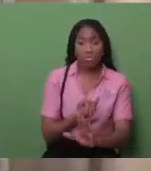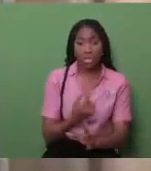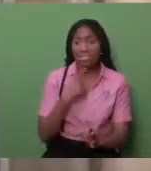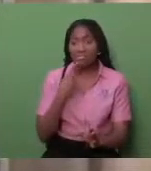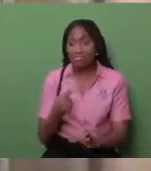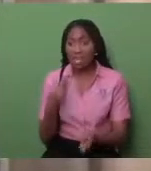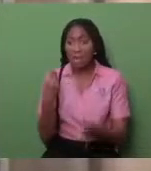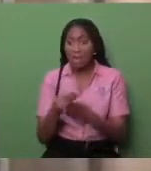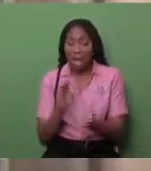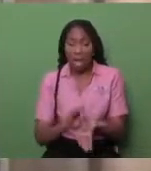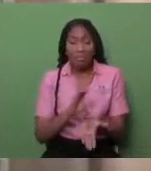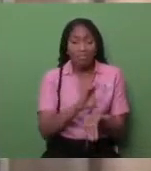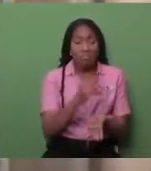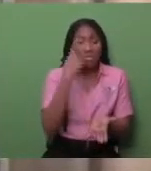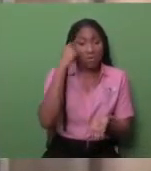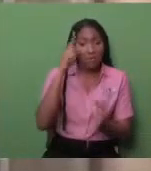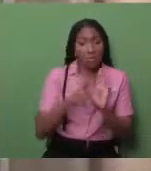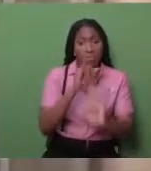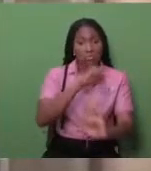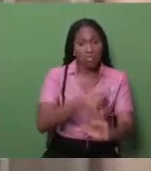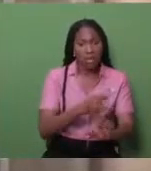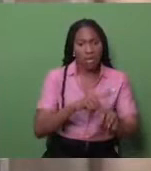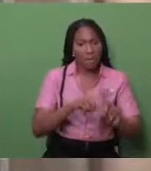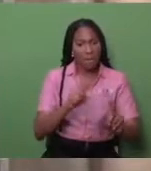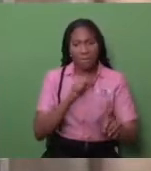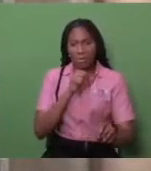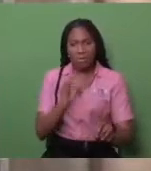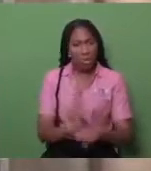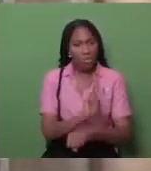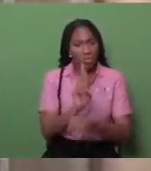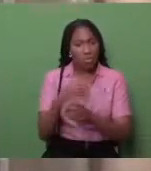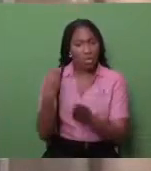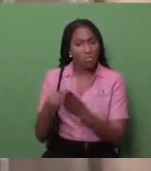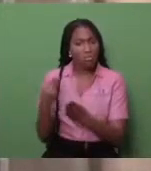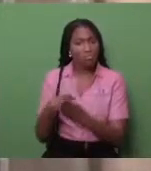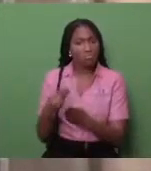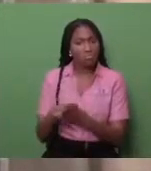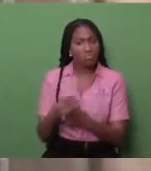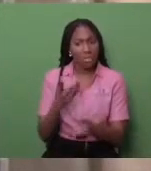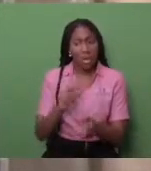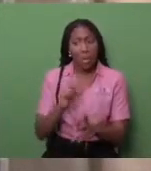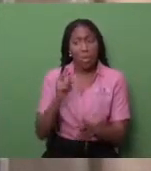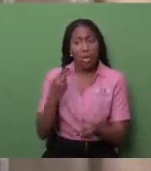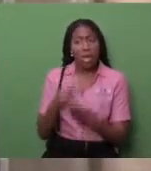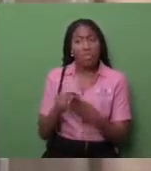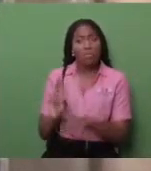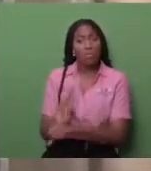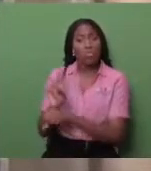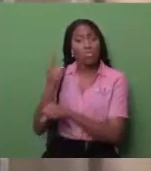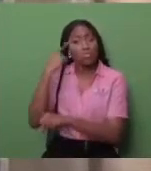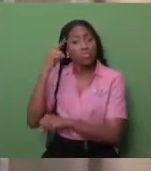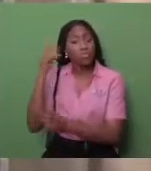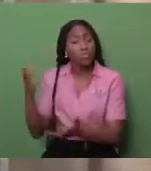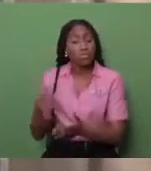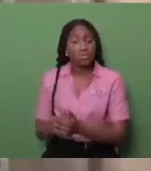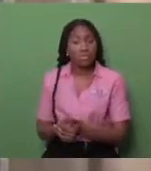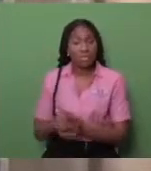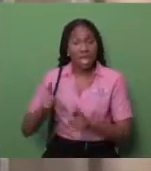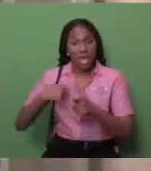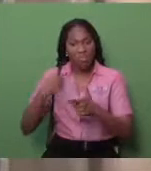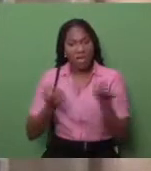sectors, MPs on this side have shadow portfolios, and they will go into greater depth for each of the ministries and